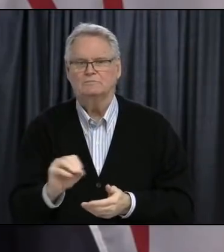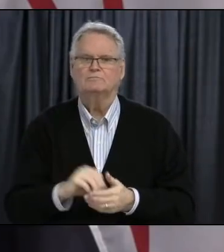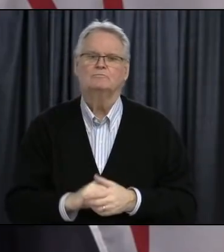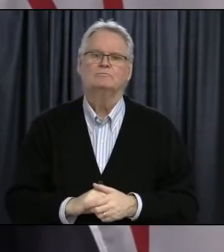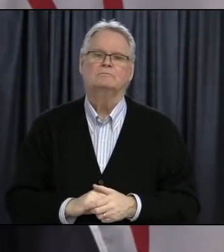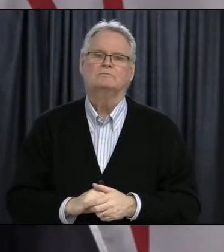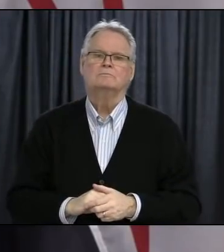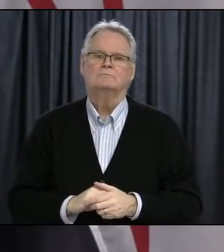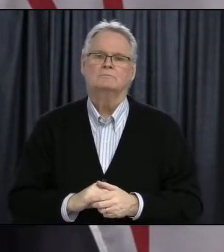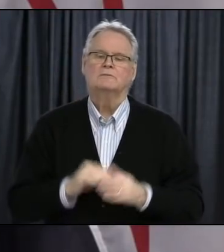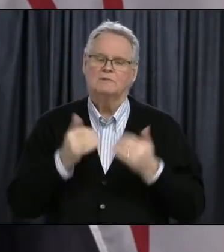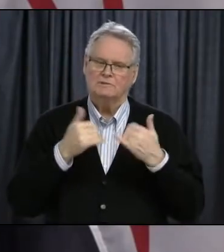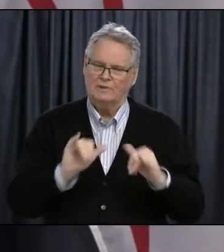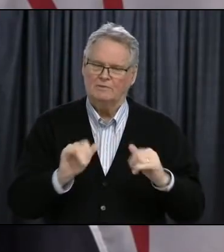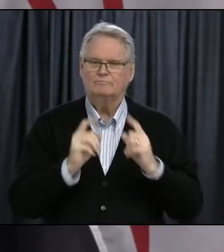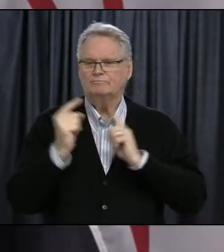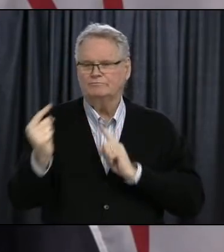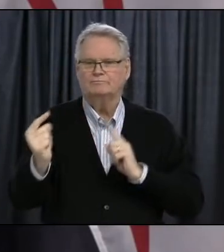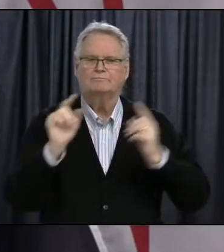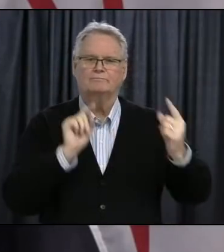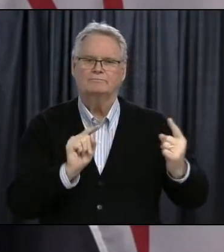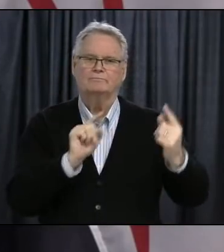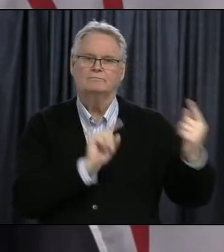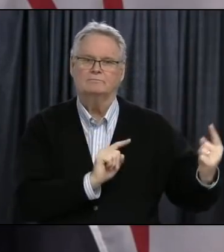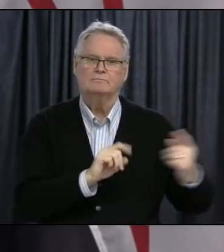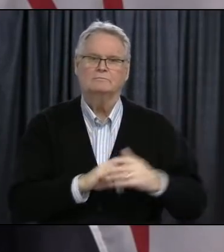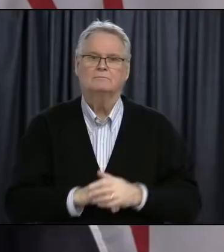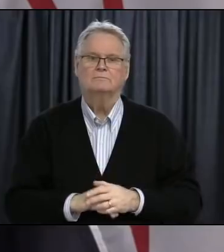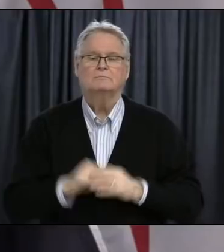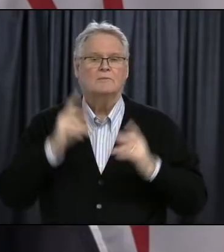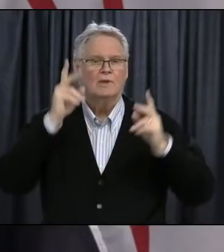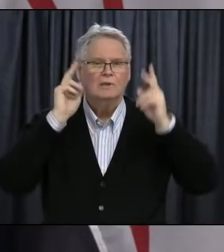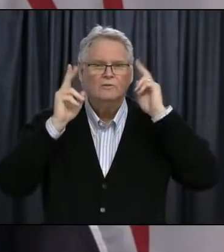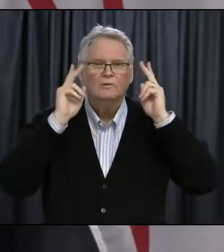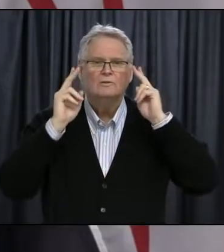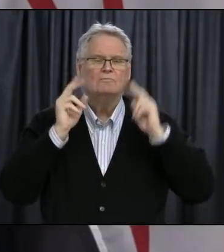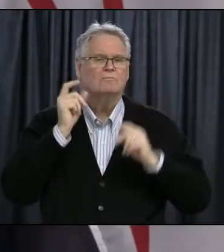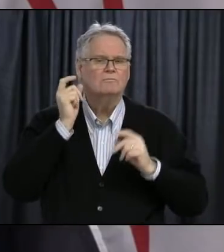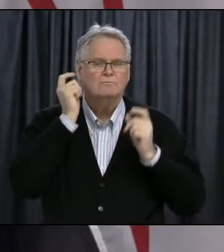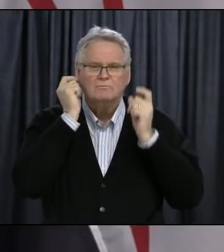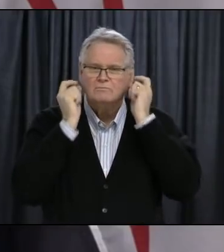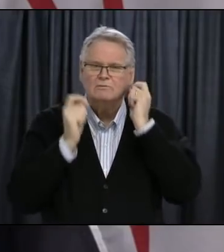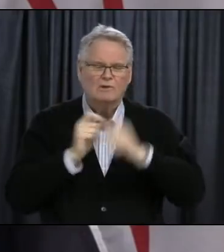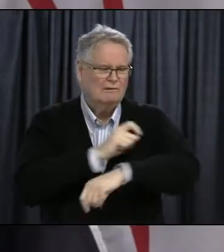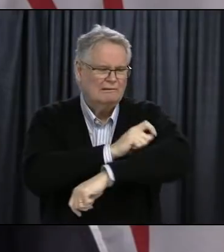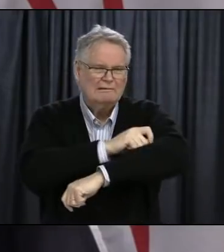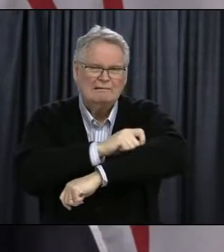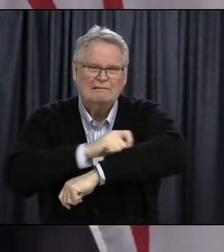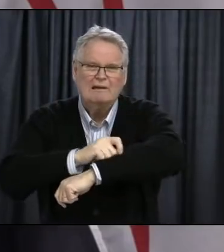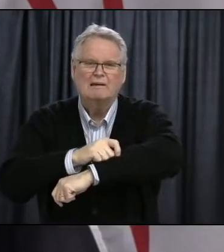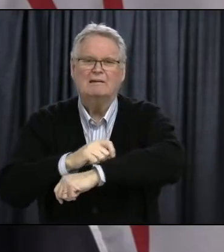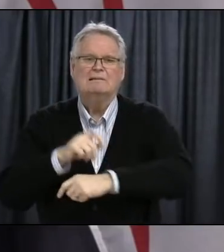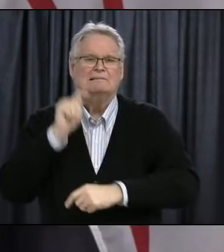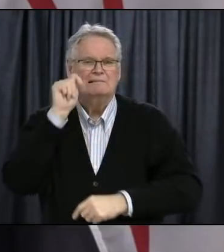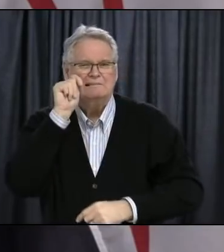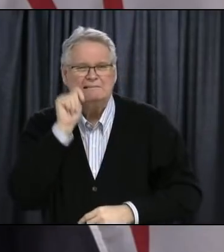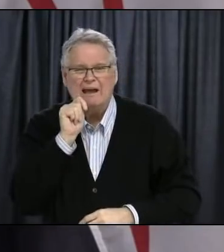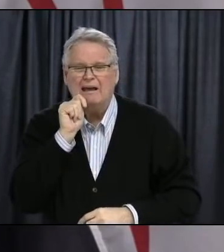including spas, aesthetic services, hair salons, body piercing, tattooing, and tanning salons, can open in accordance with